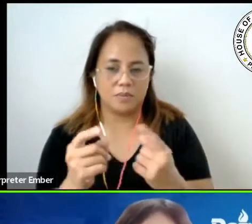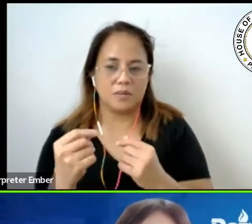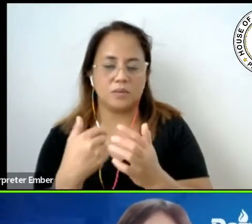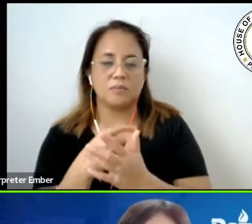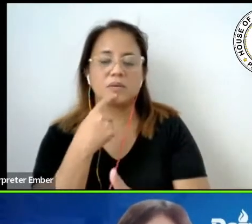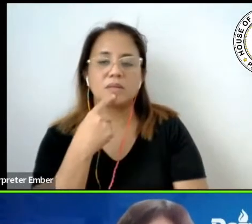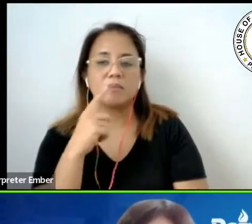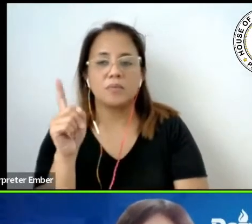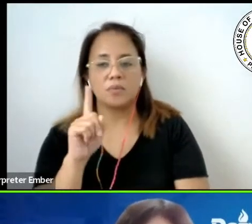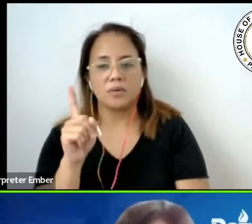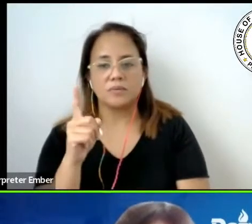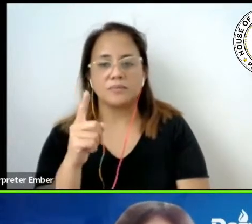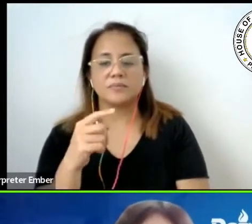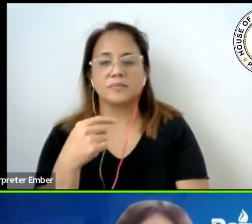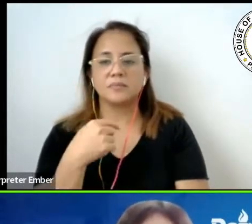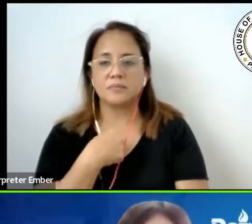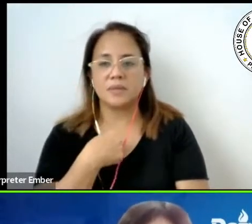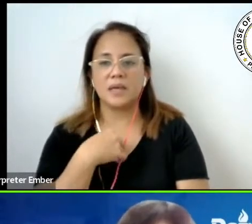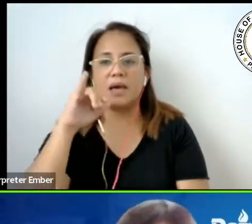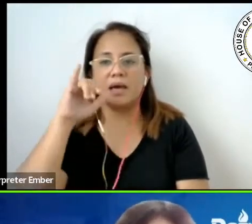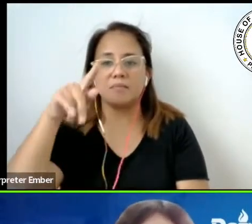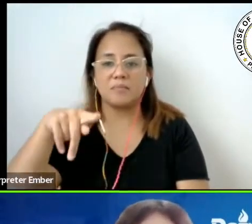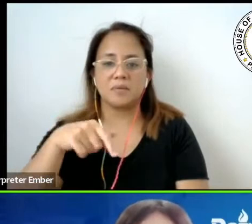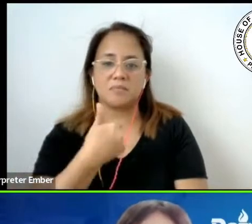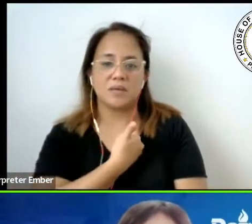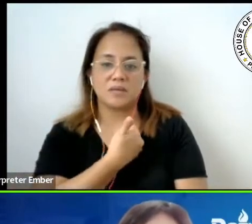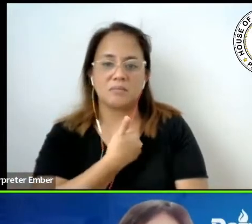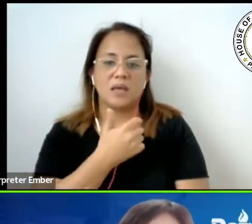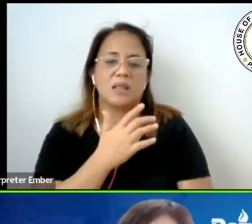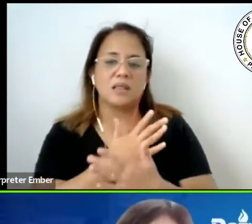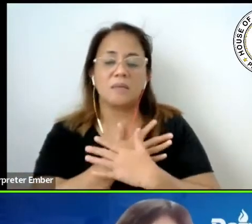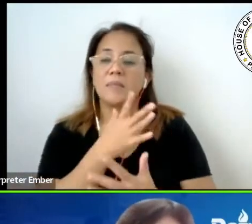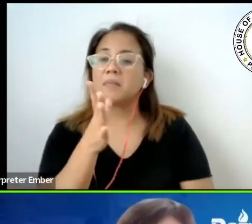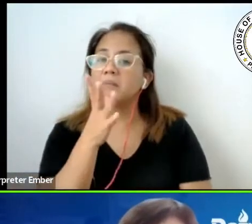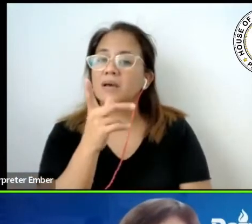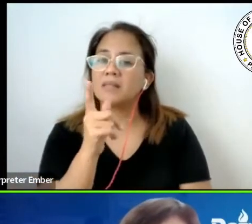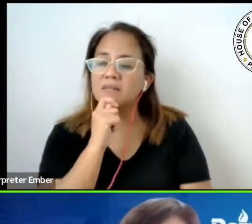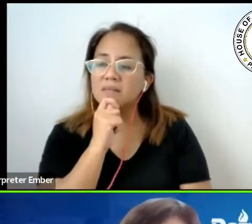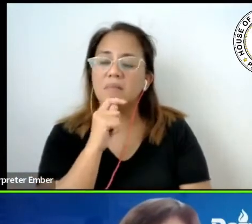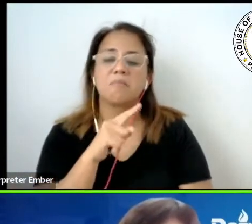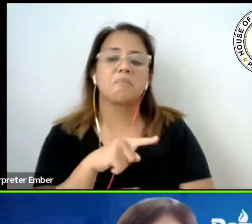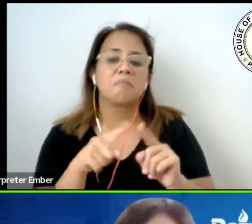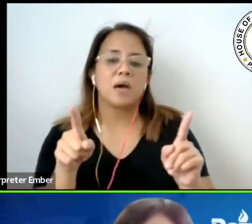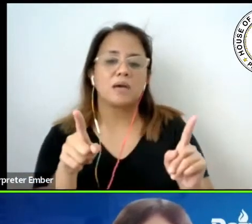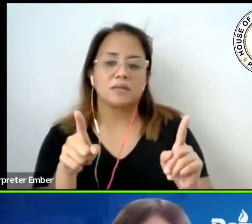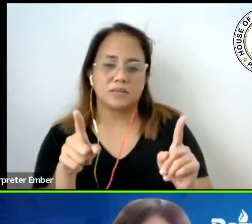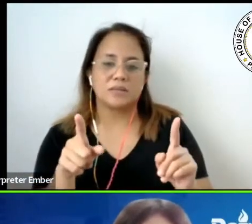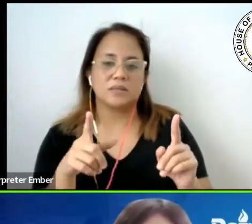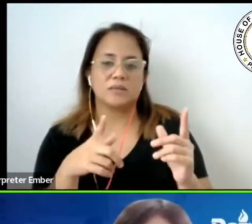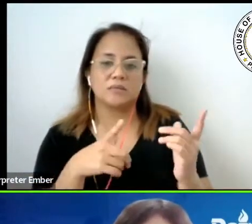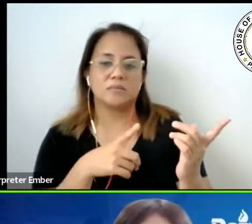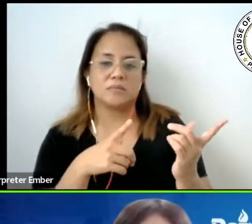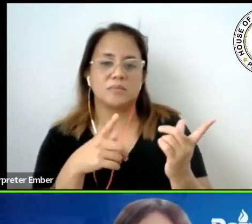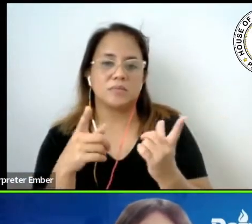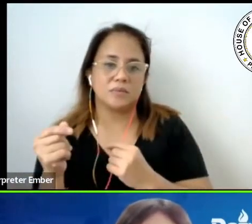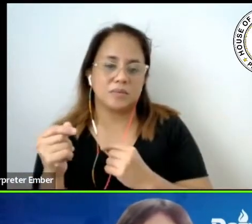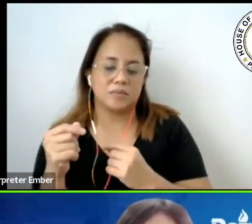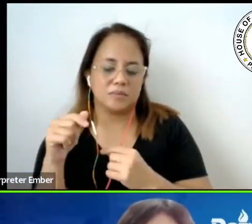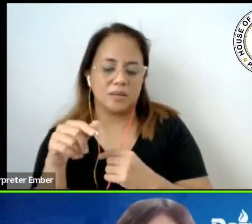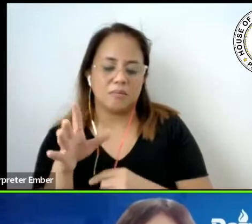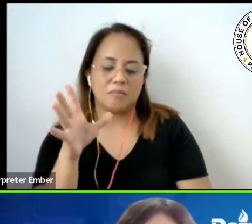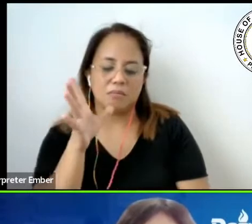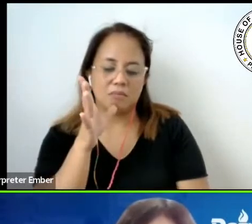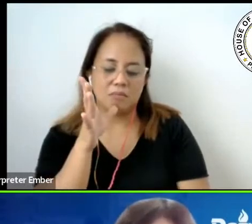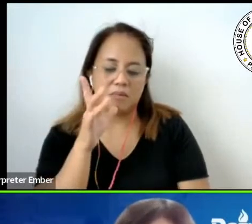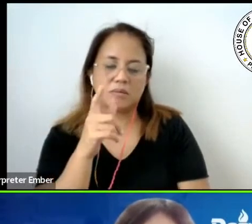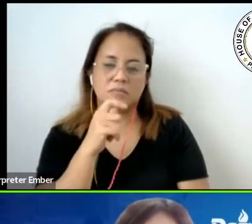I mentioned, I am an IP myself. I love my mother tongue. But in the implementation of this mother